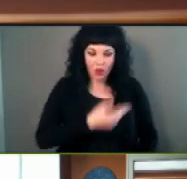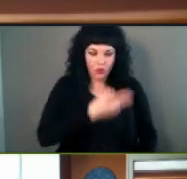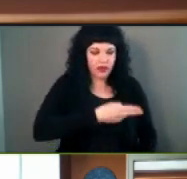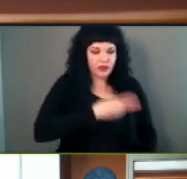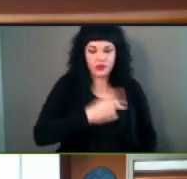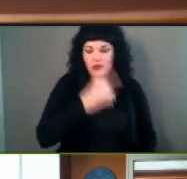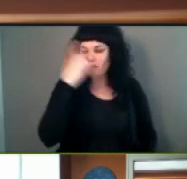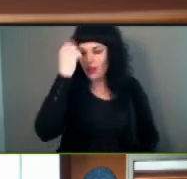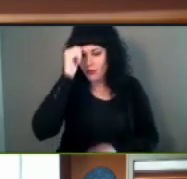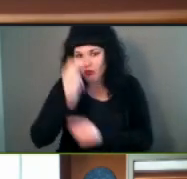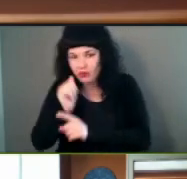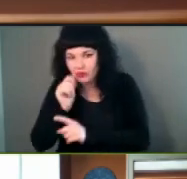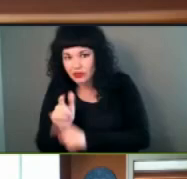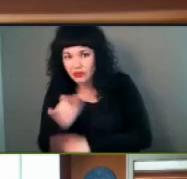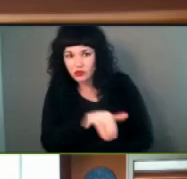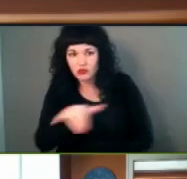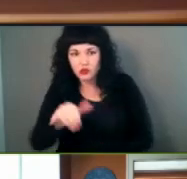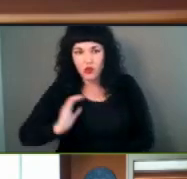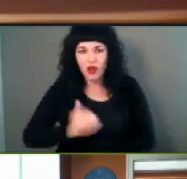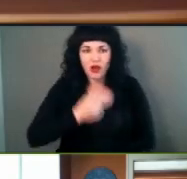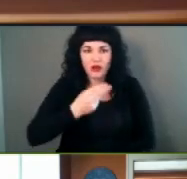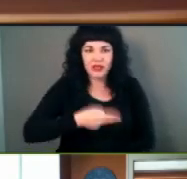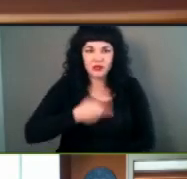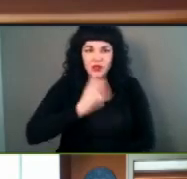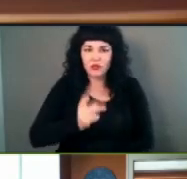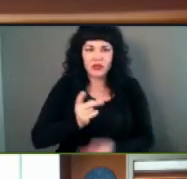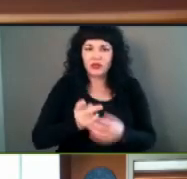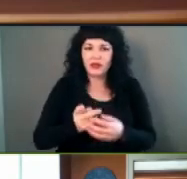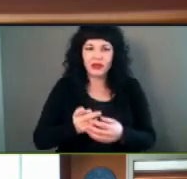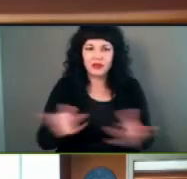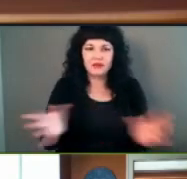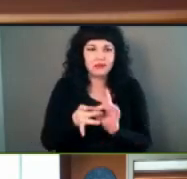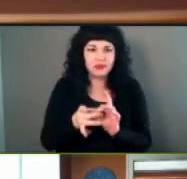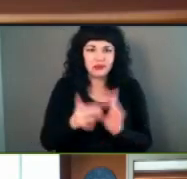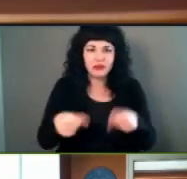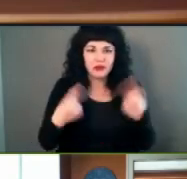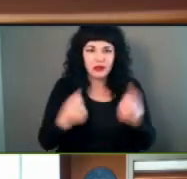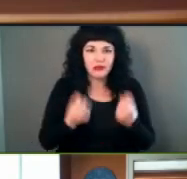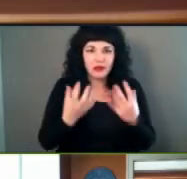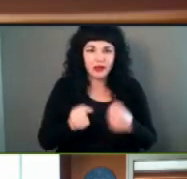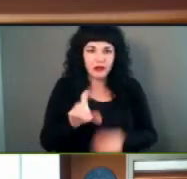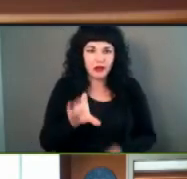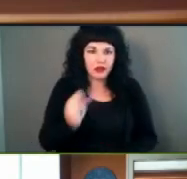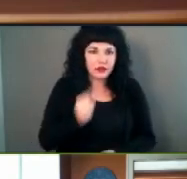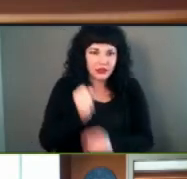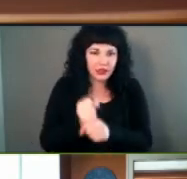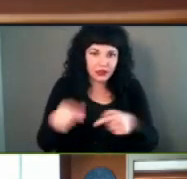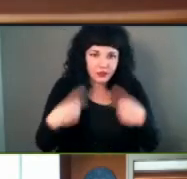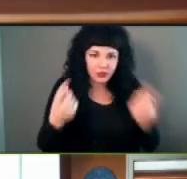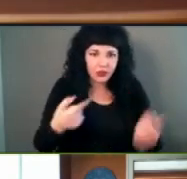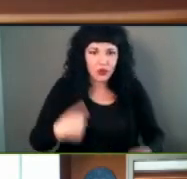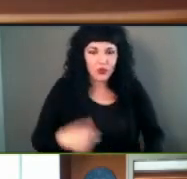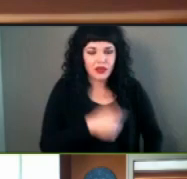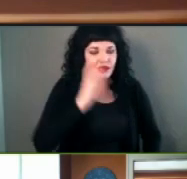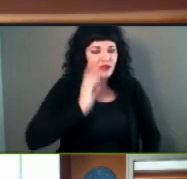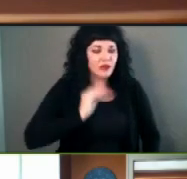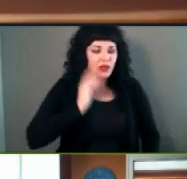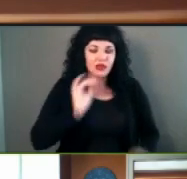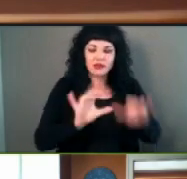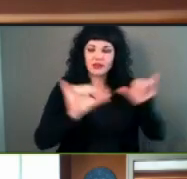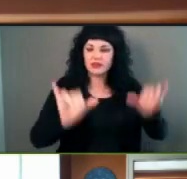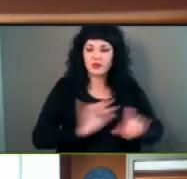500 years. We have all experienced the impact of systemic racism and oppression, but it shows up differently in our